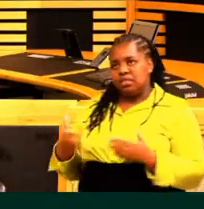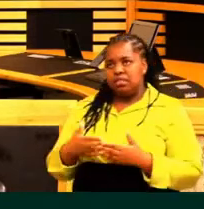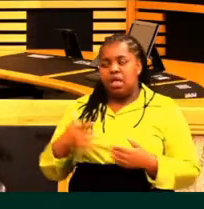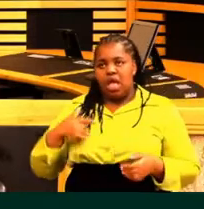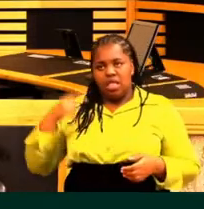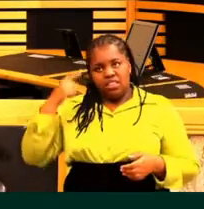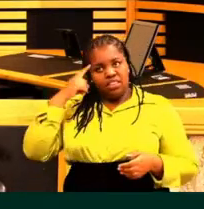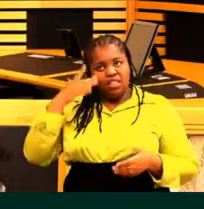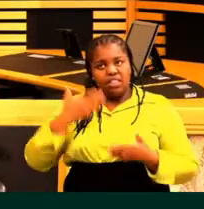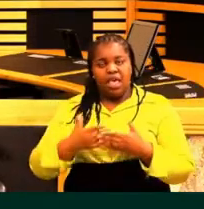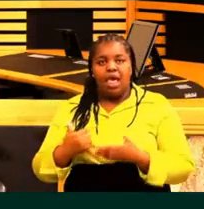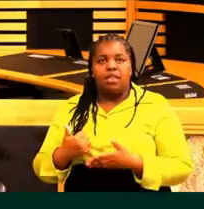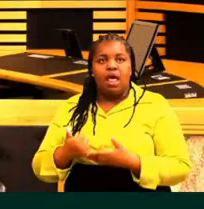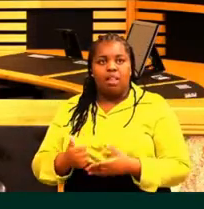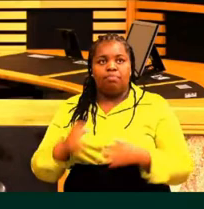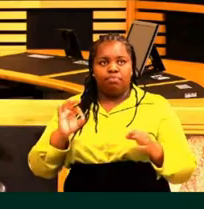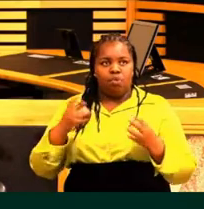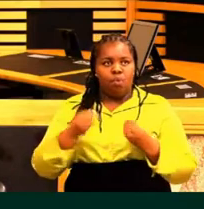think